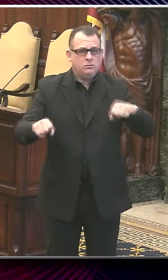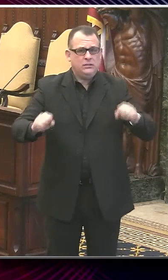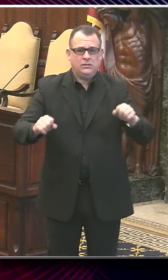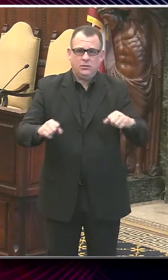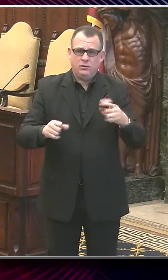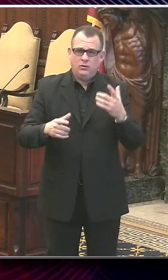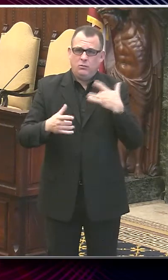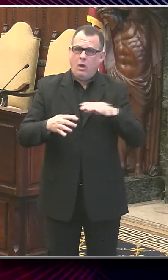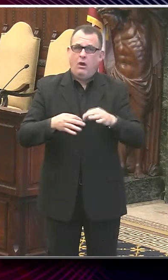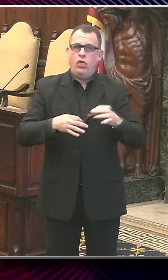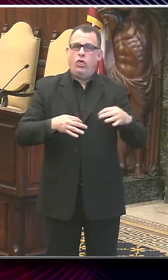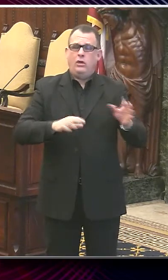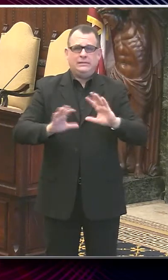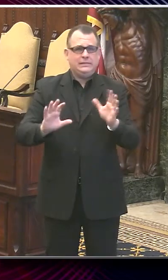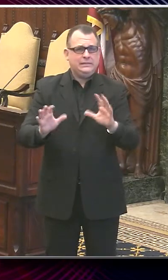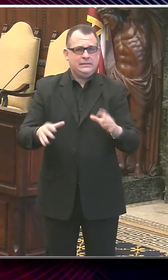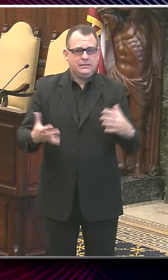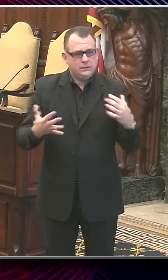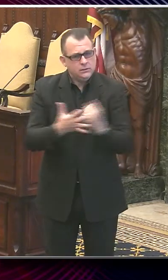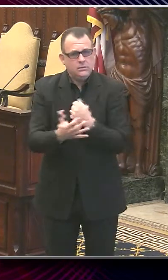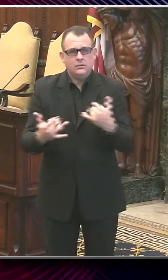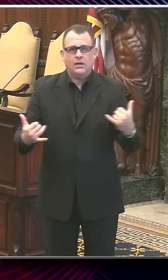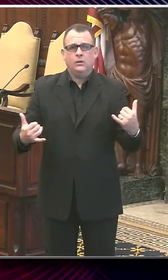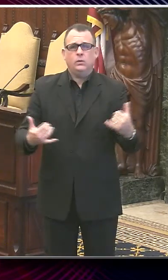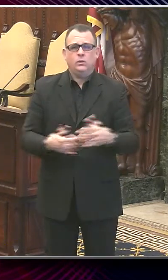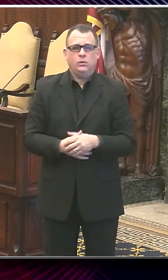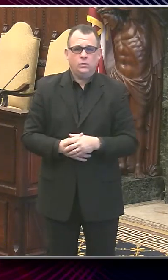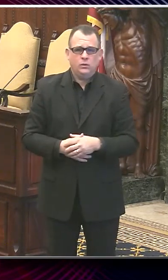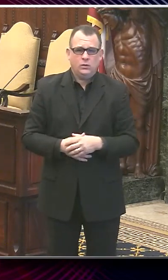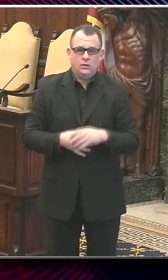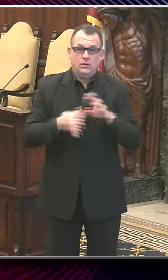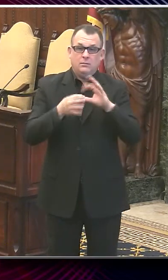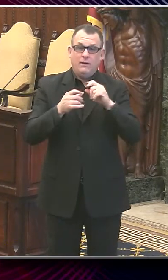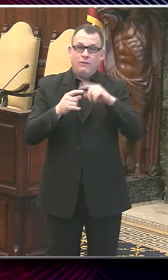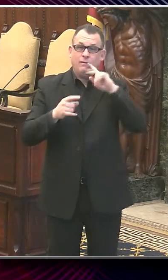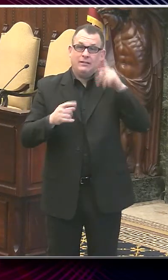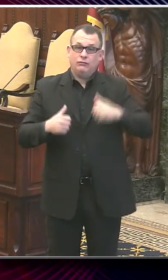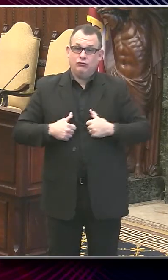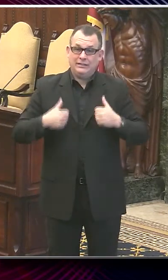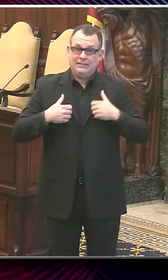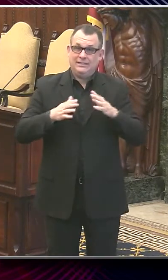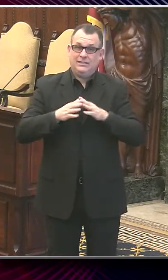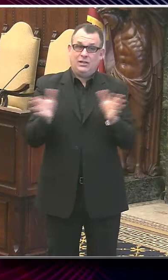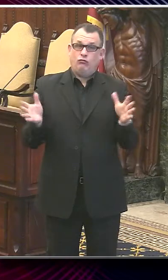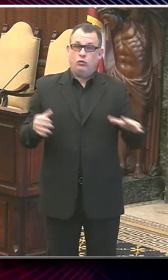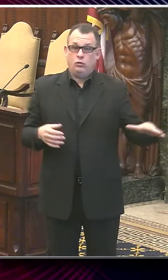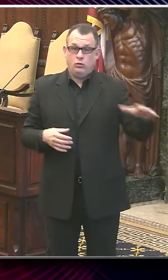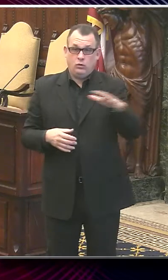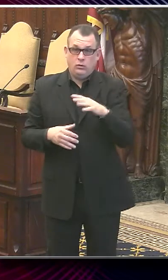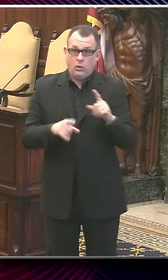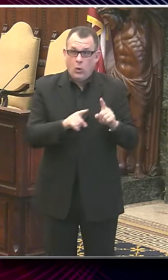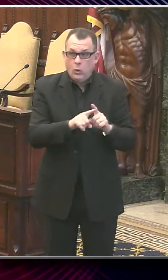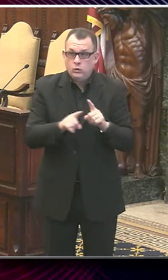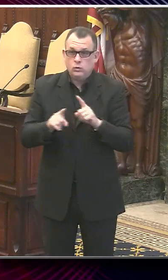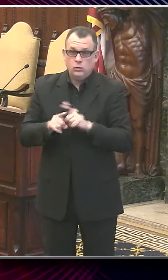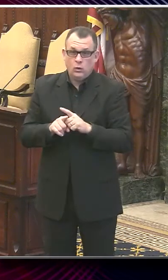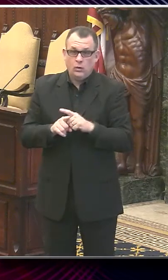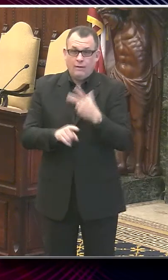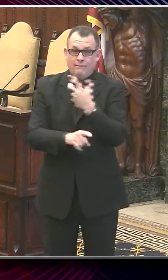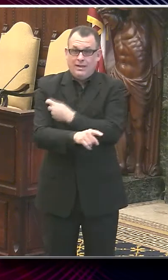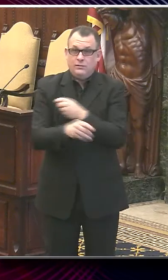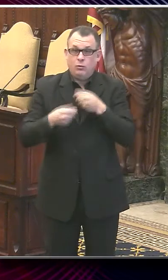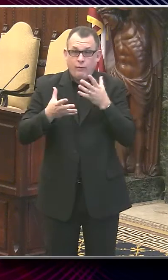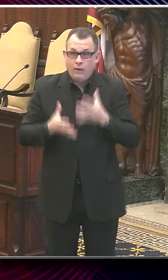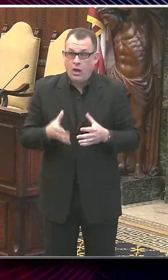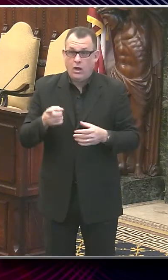delay. While I'm having that message for Philadelphia residents, we're also talking to vaccine providers for them to